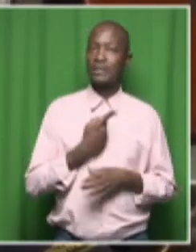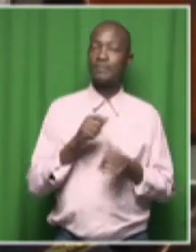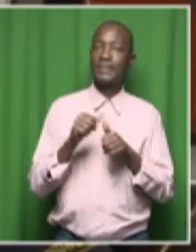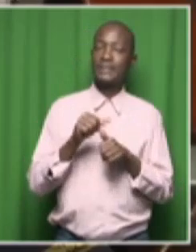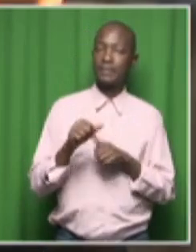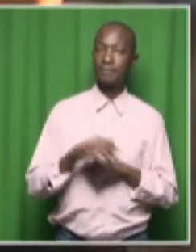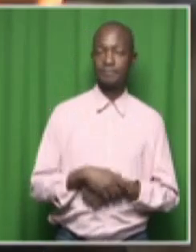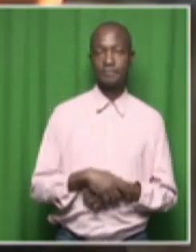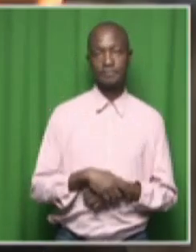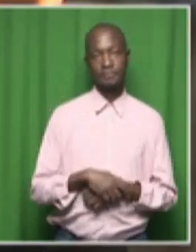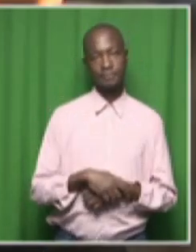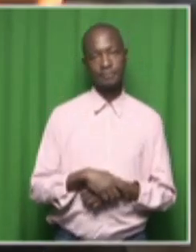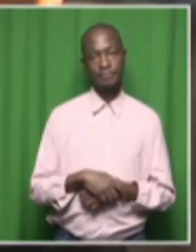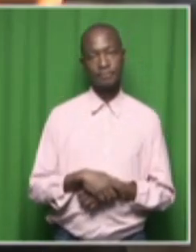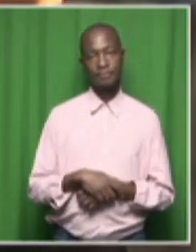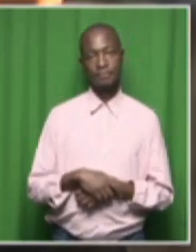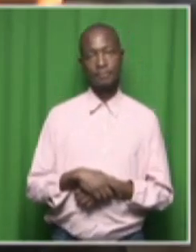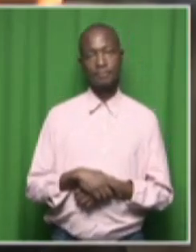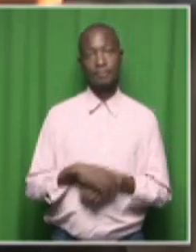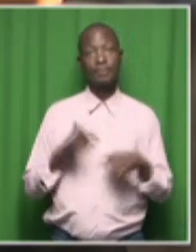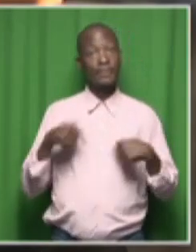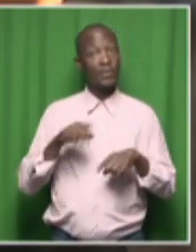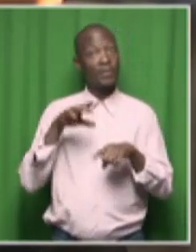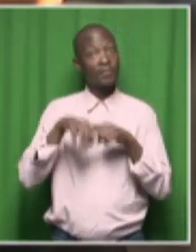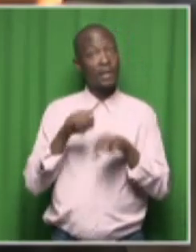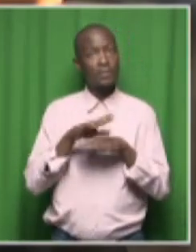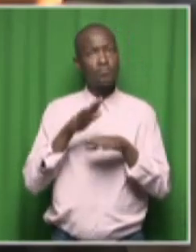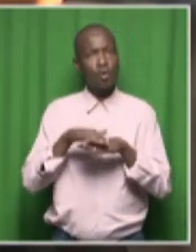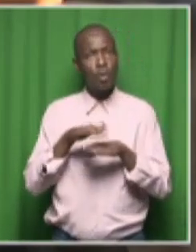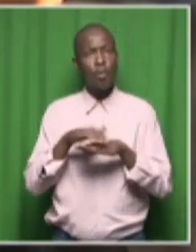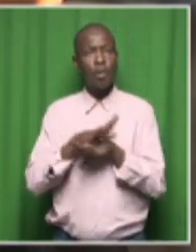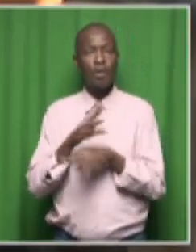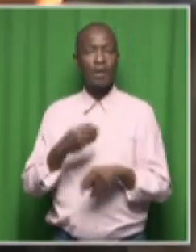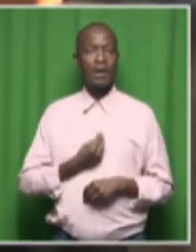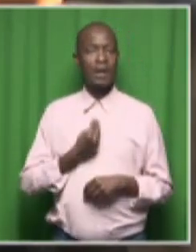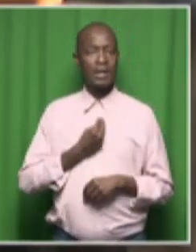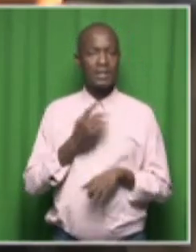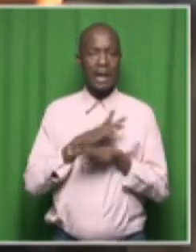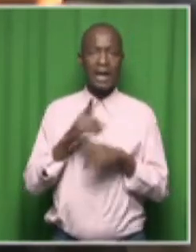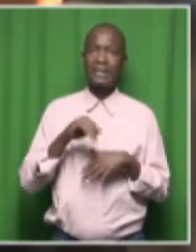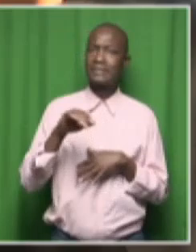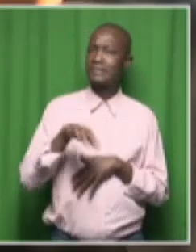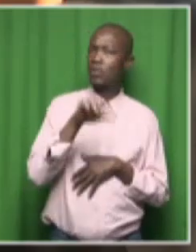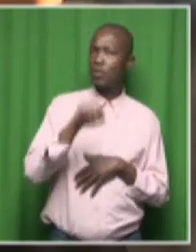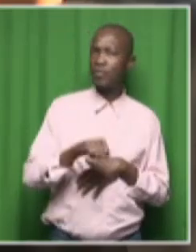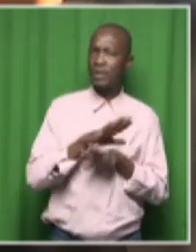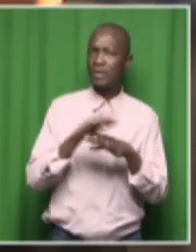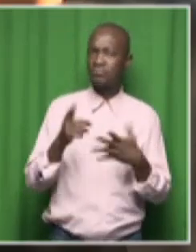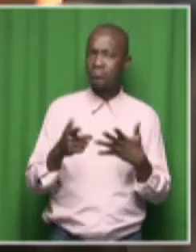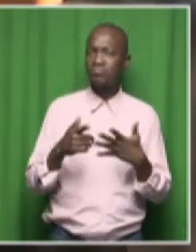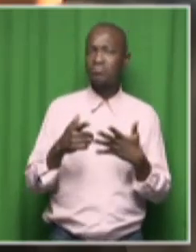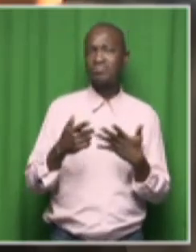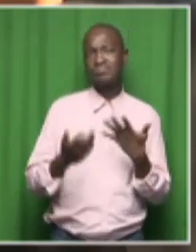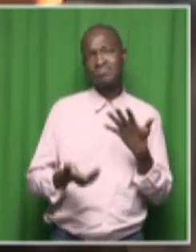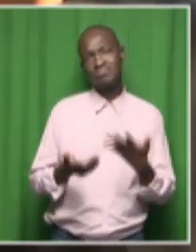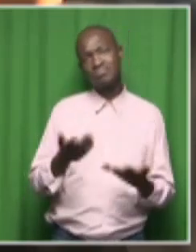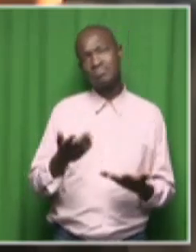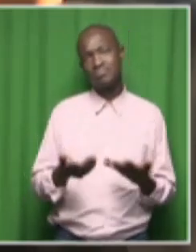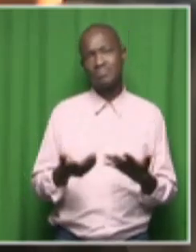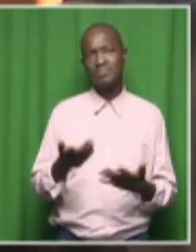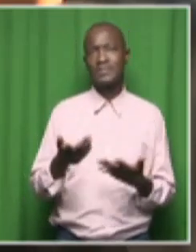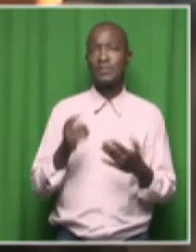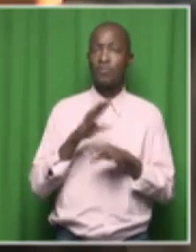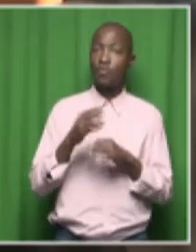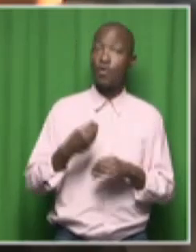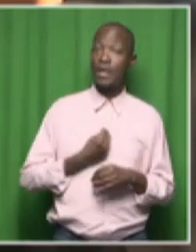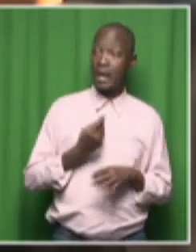we finding more and more young South Africans, which was not the case with the four youngsters